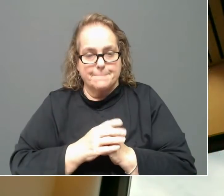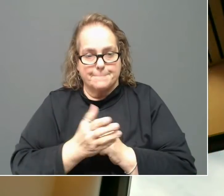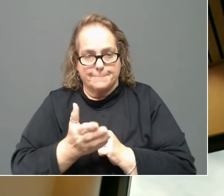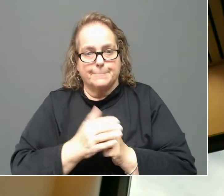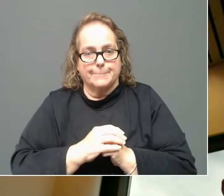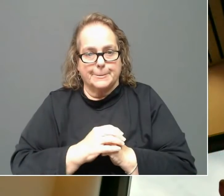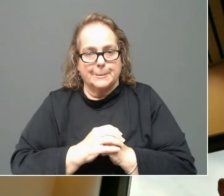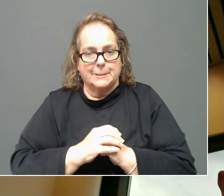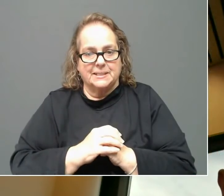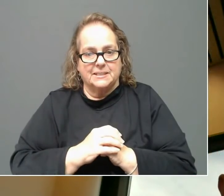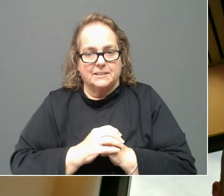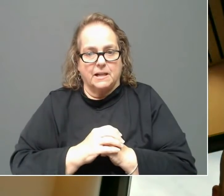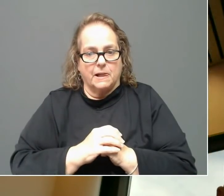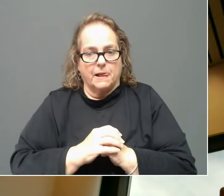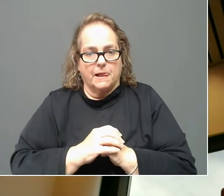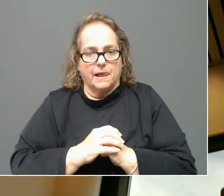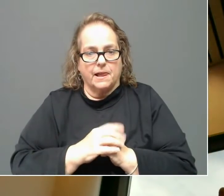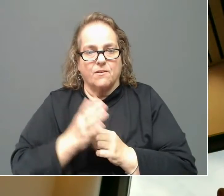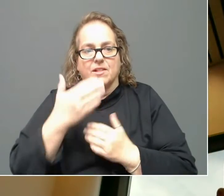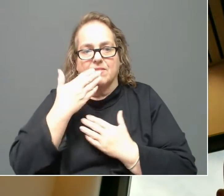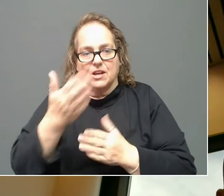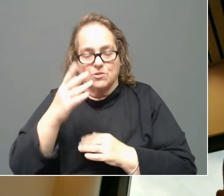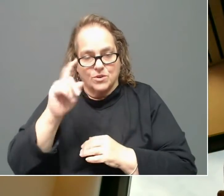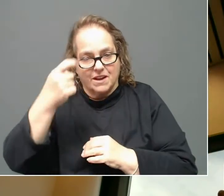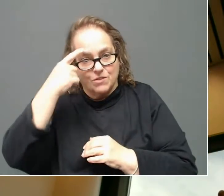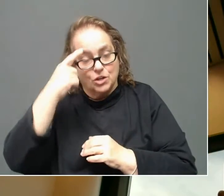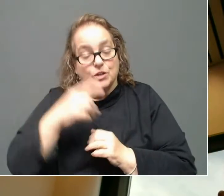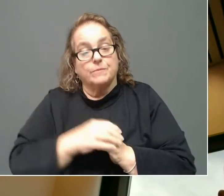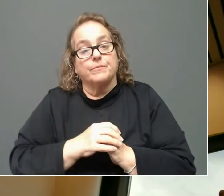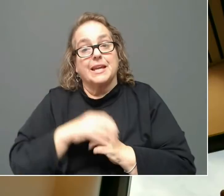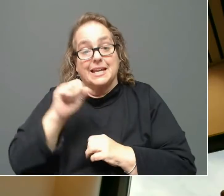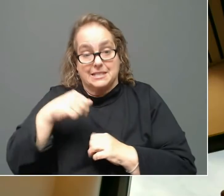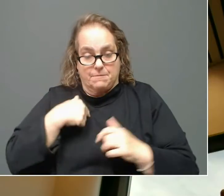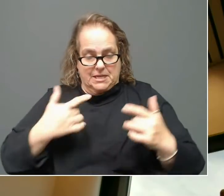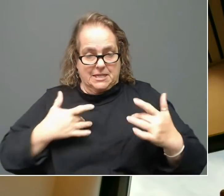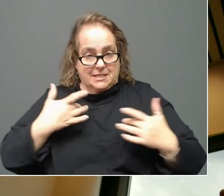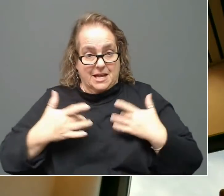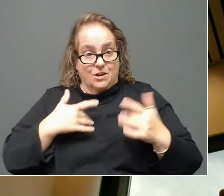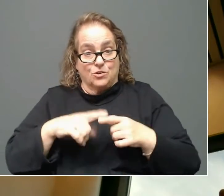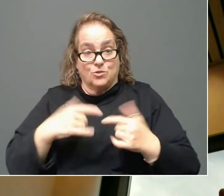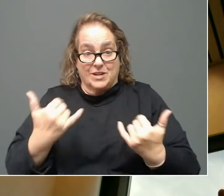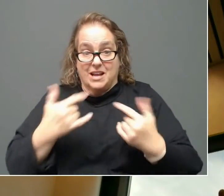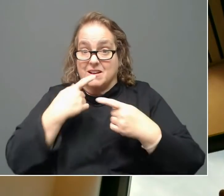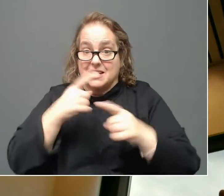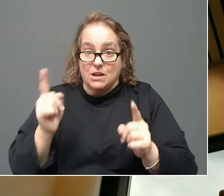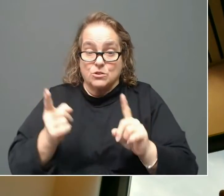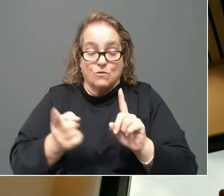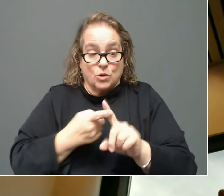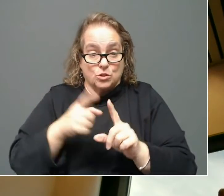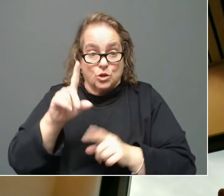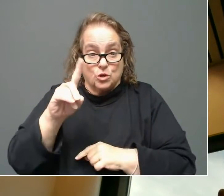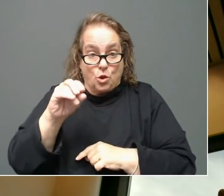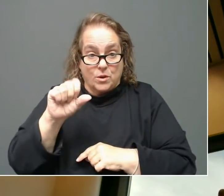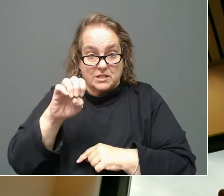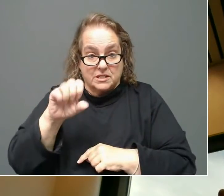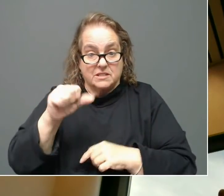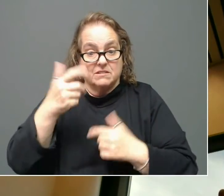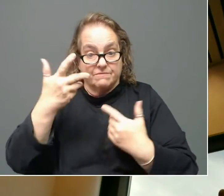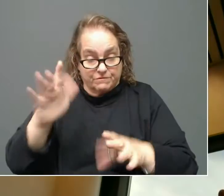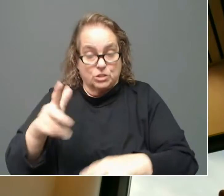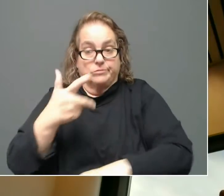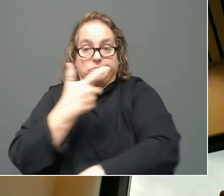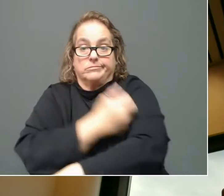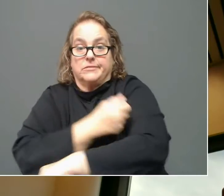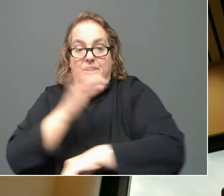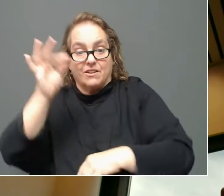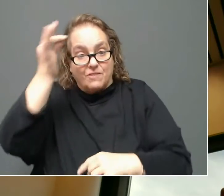Here he comes. Thank you, Governor. I'm excited to announce the first doses have been administered for the federal long-term care